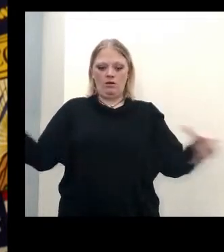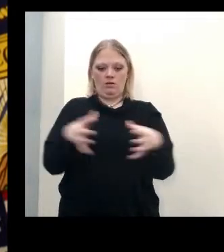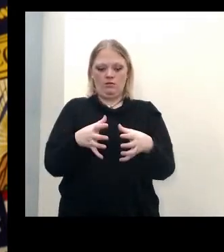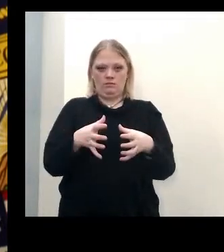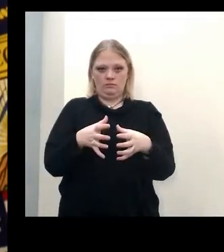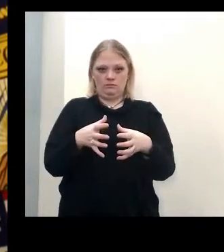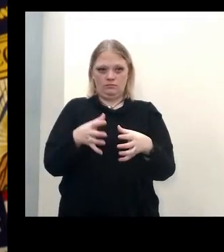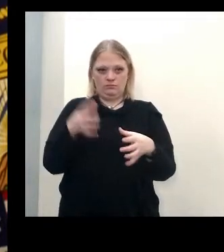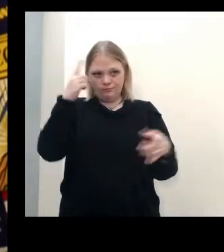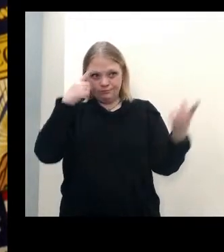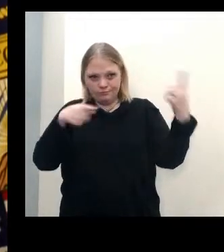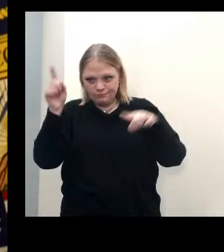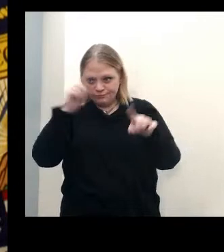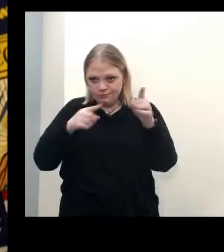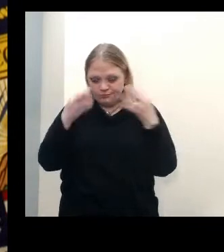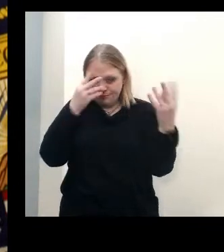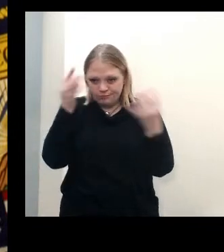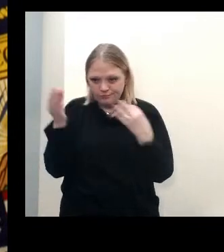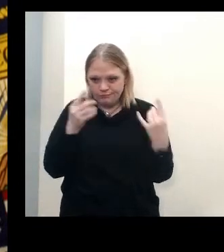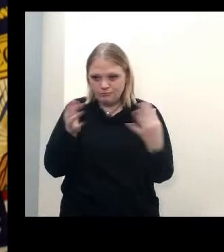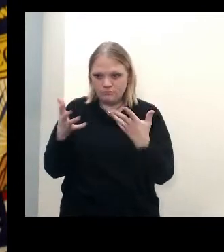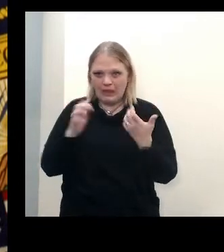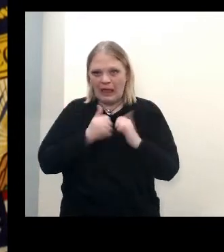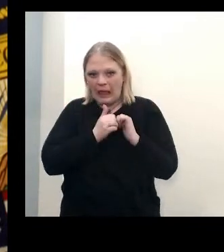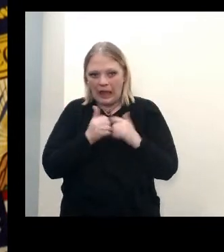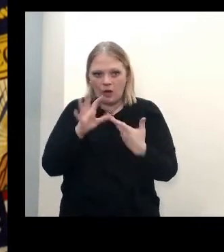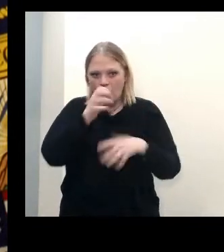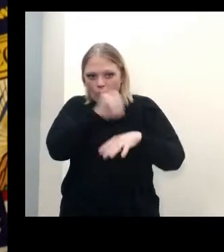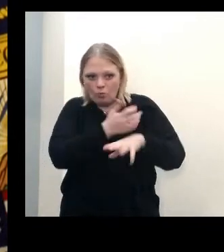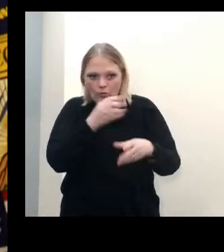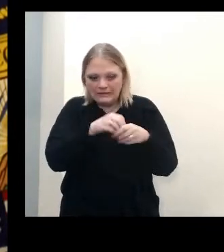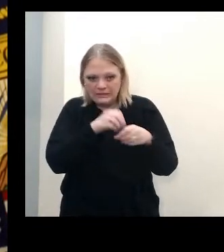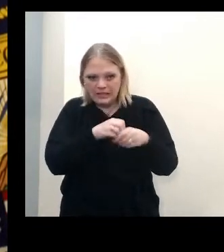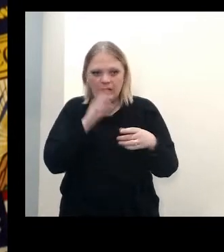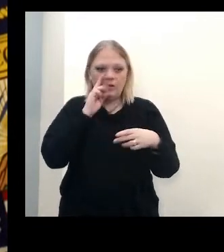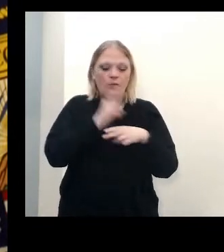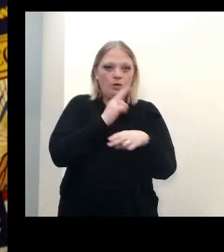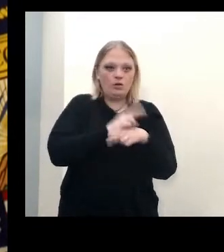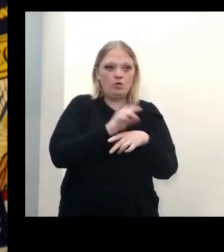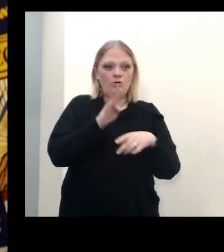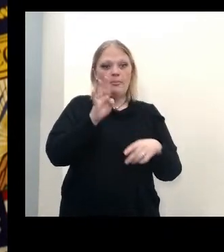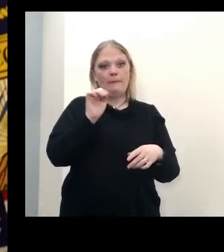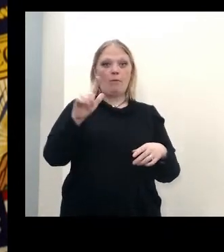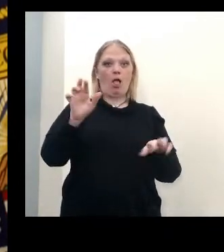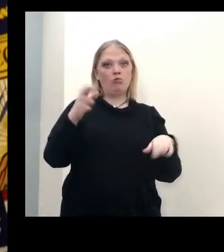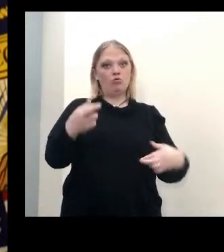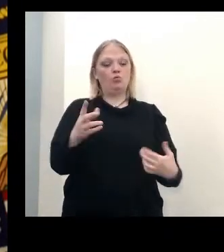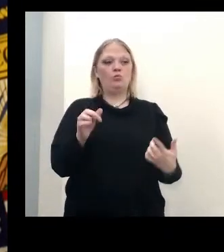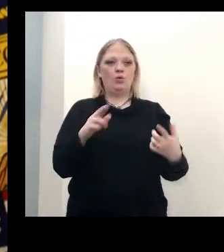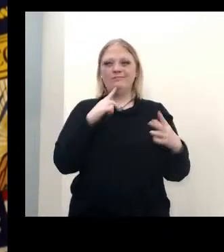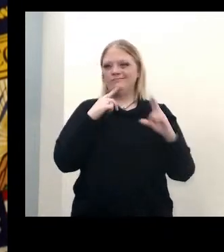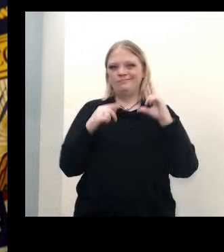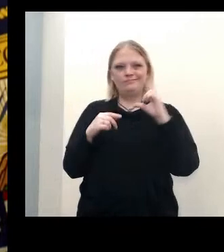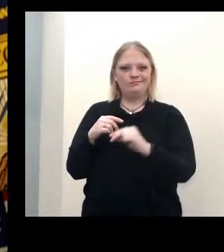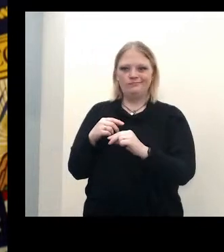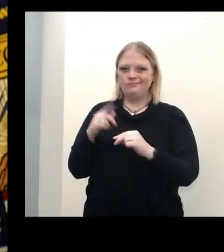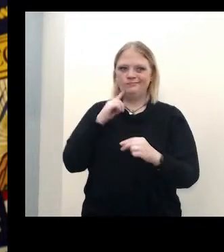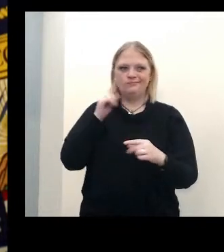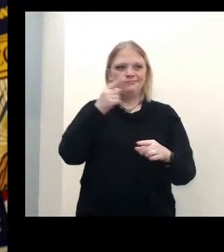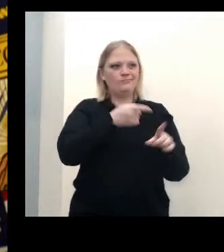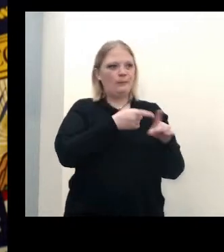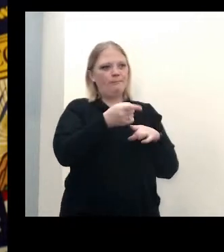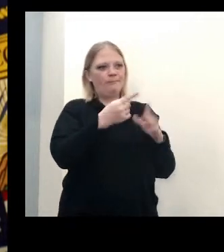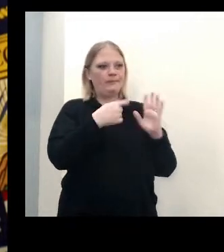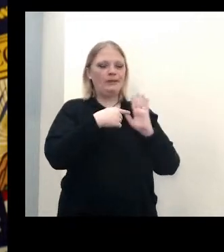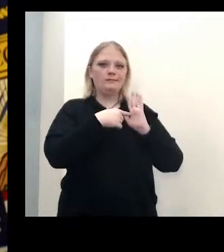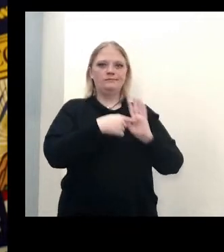what's the best way logistically inside the facility to do it? So are we using solely the ballroom? Or do we say, no, we don't use the ballroom, we use the main exhibit